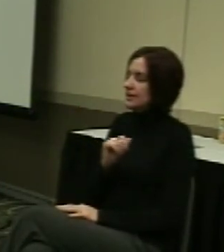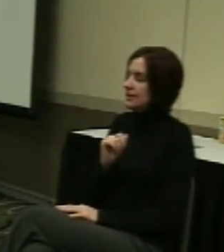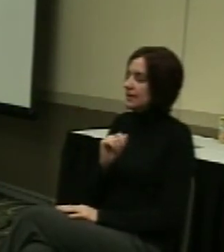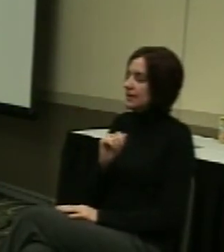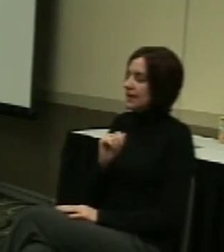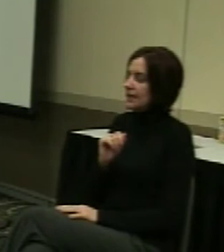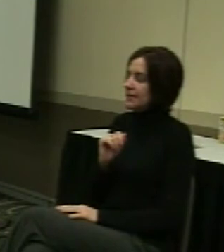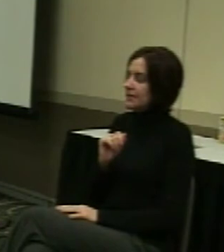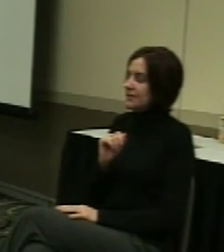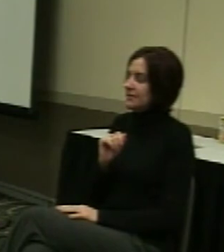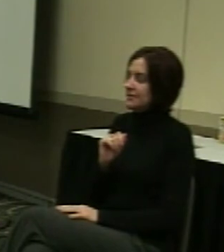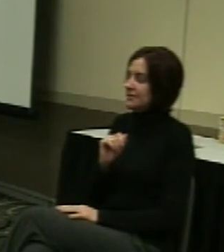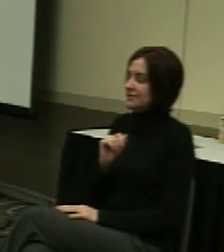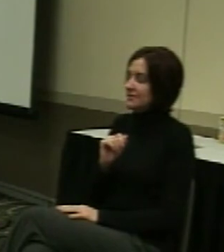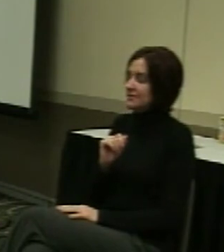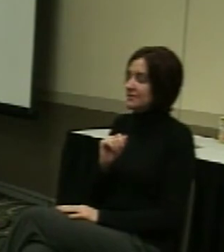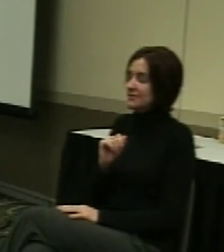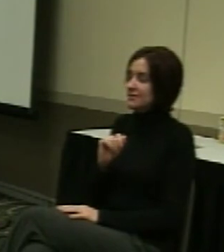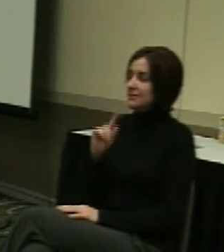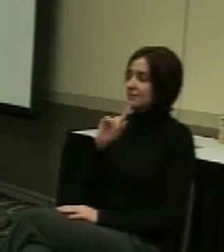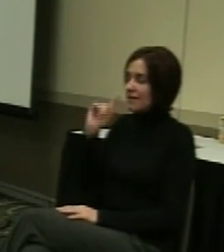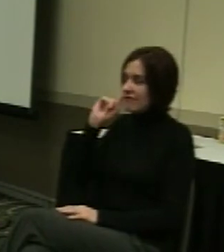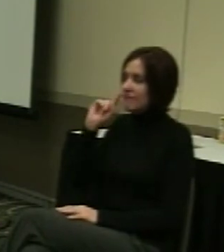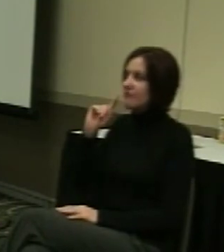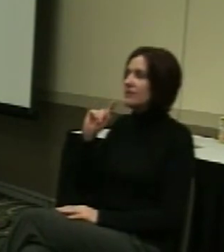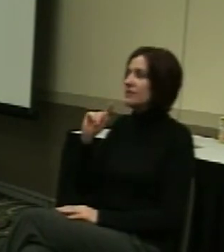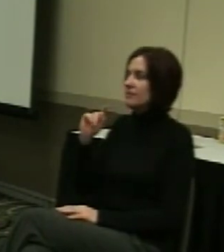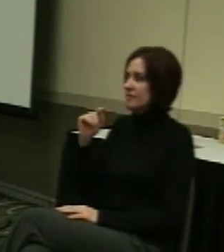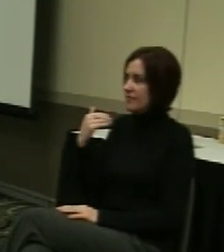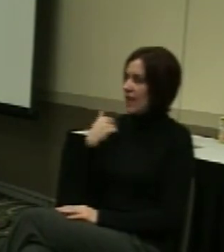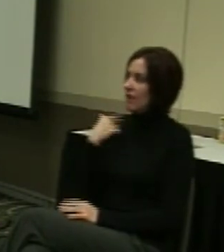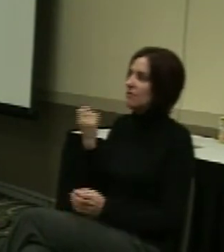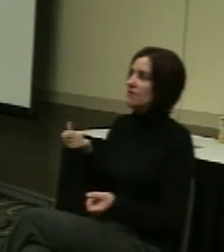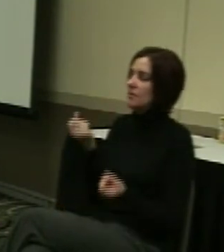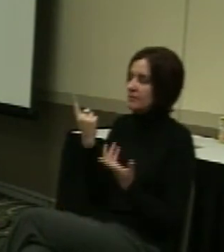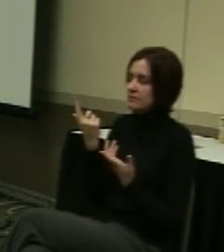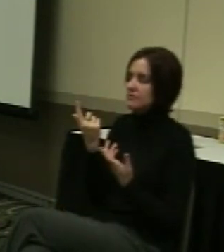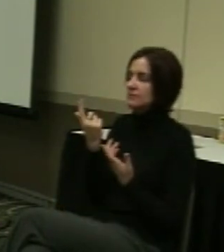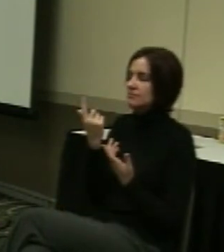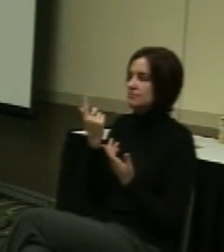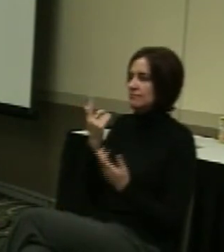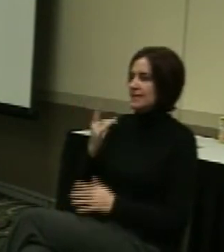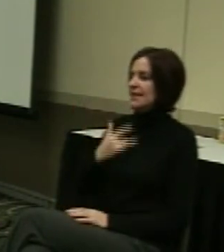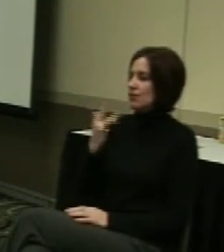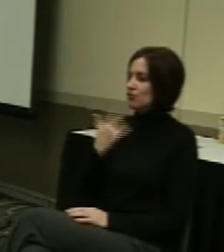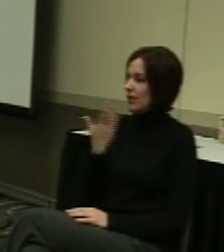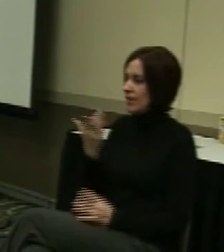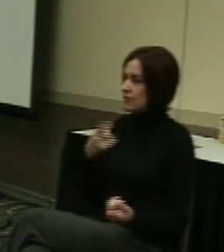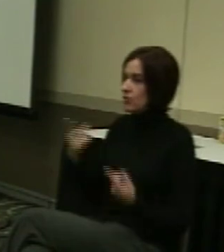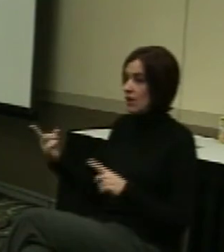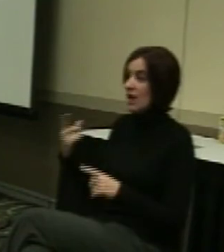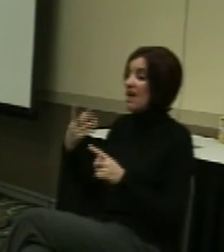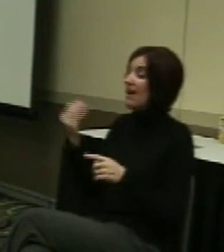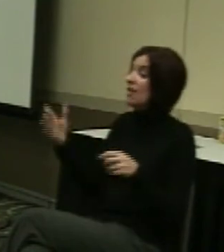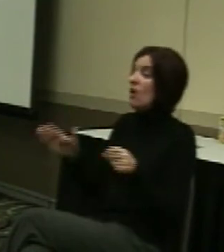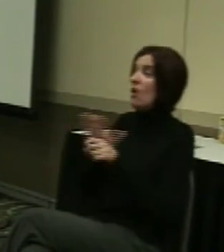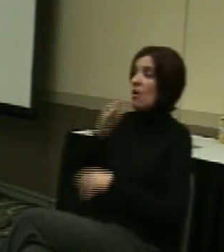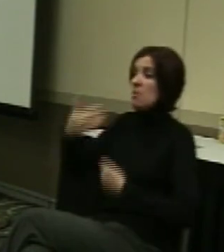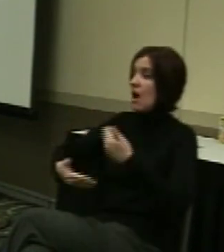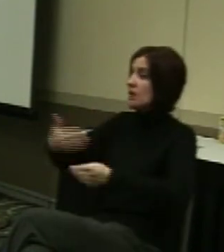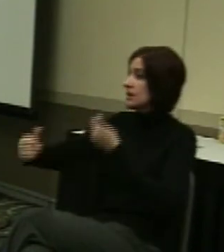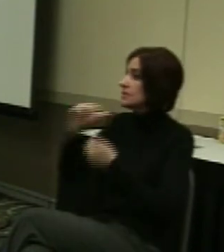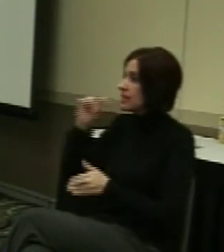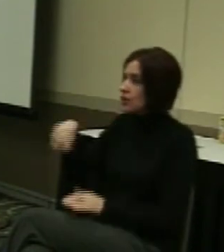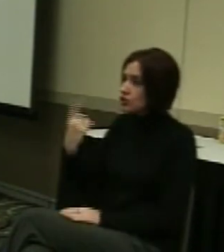and also had many sensory things going on, and then the whole process that's used, not just the results, but